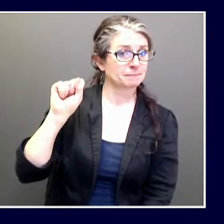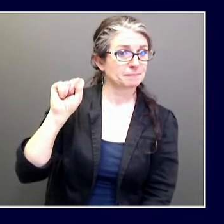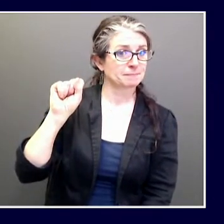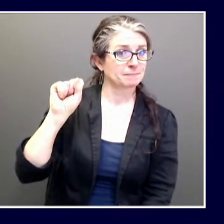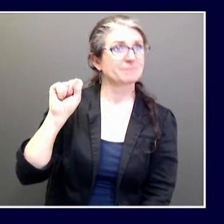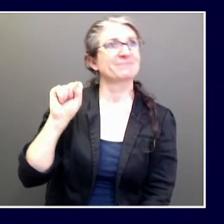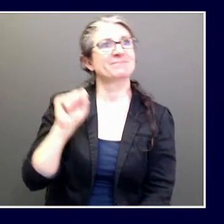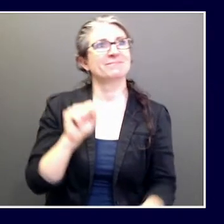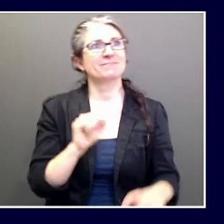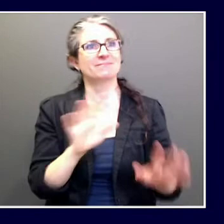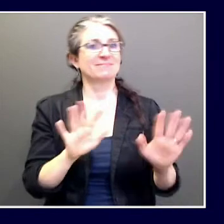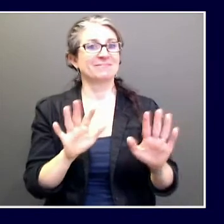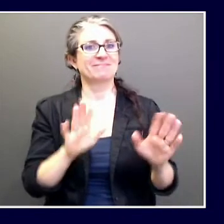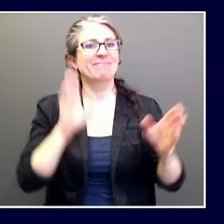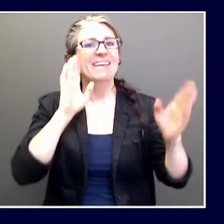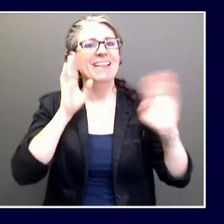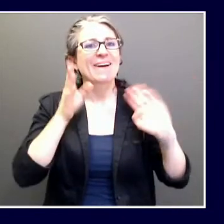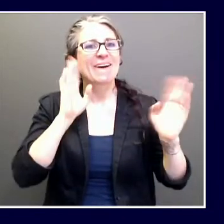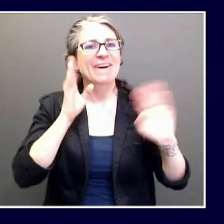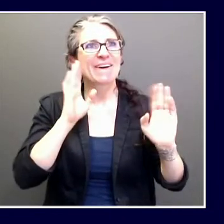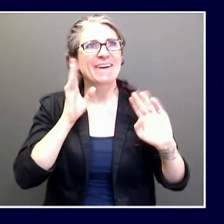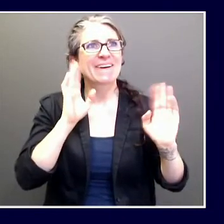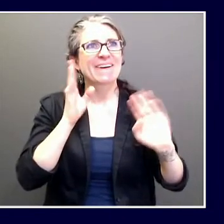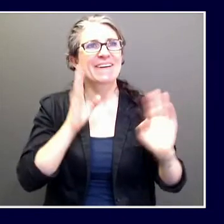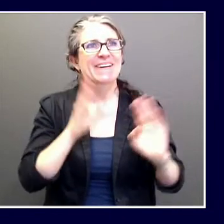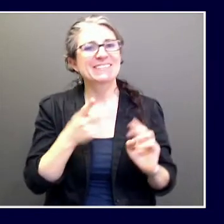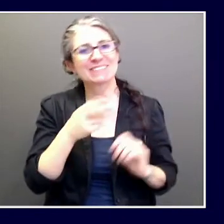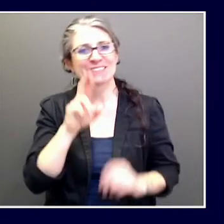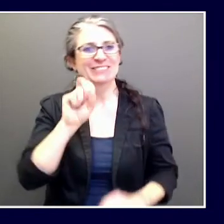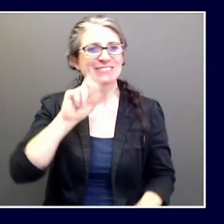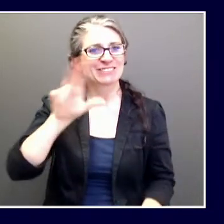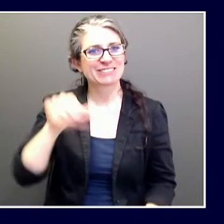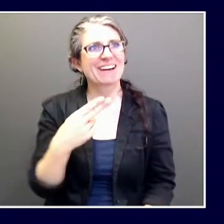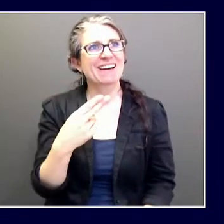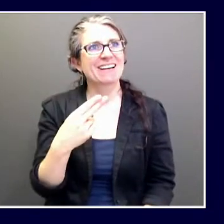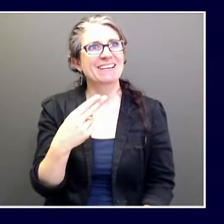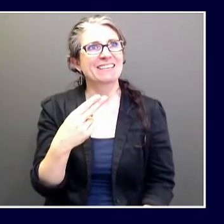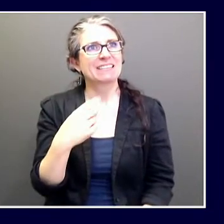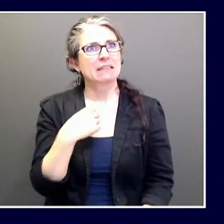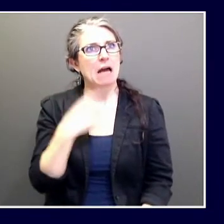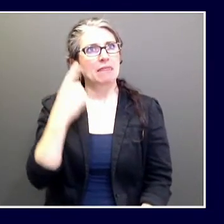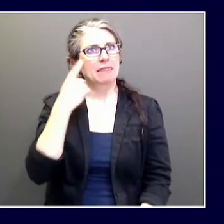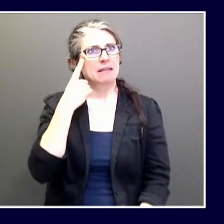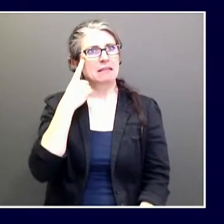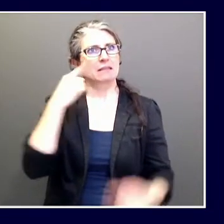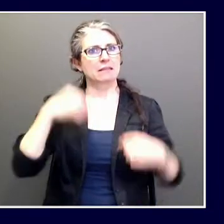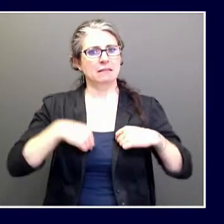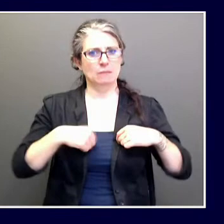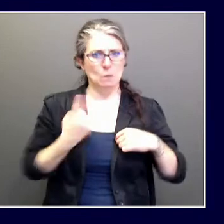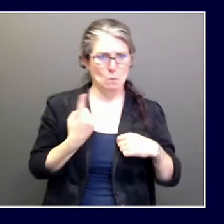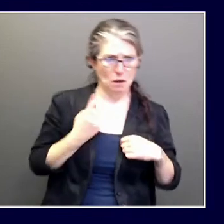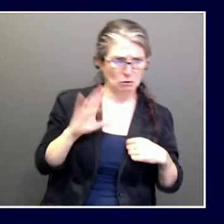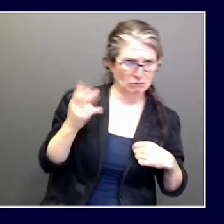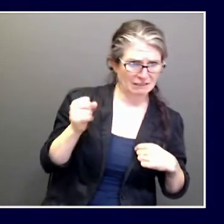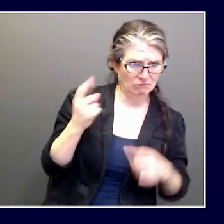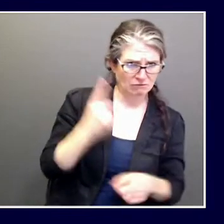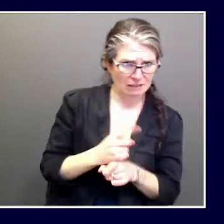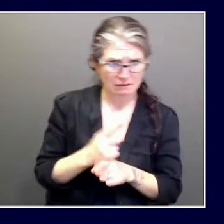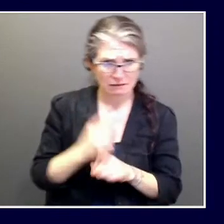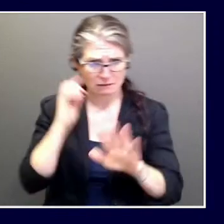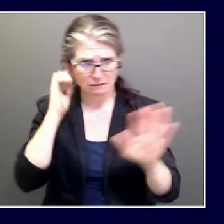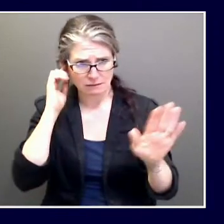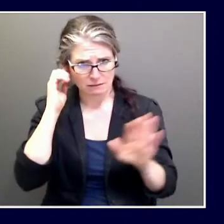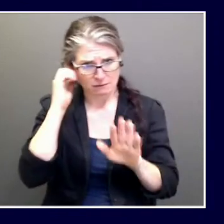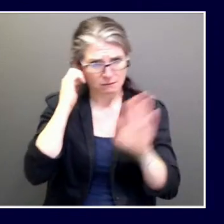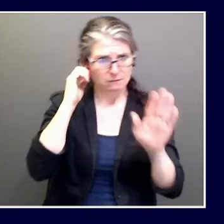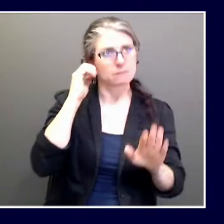Hi, Dr. Shah and Commissioner Landrieu. I'm assuming I'm the only Chris on the call. Hey, sorry, I just wanted to start